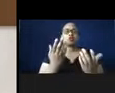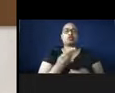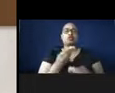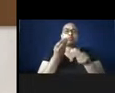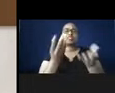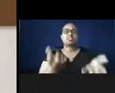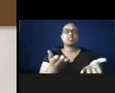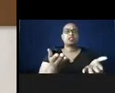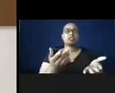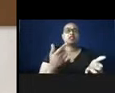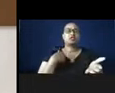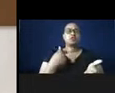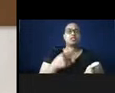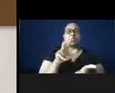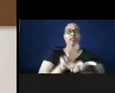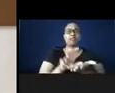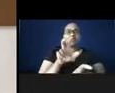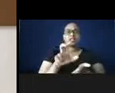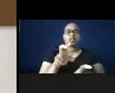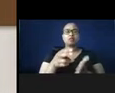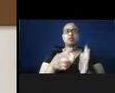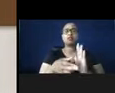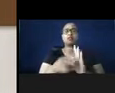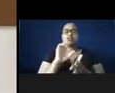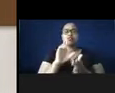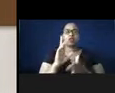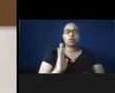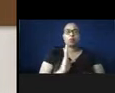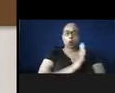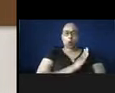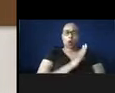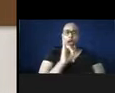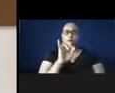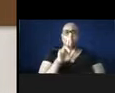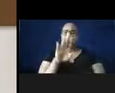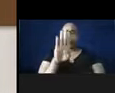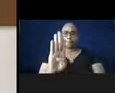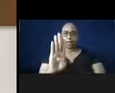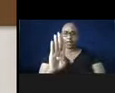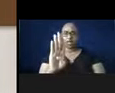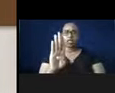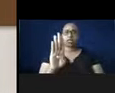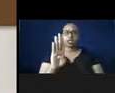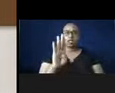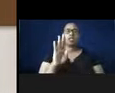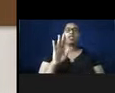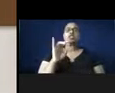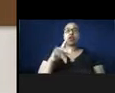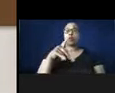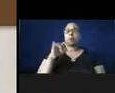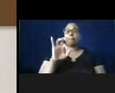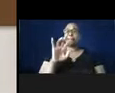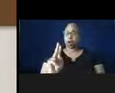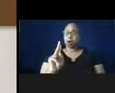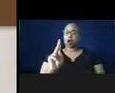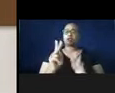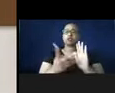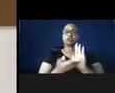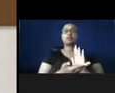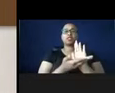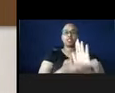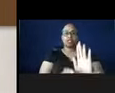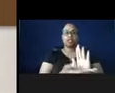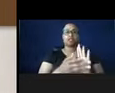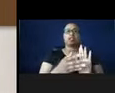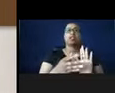Review Board was the body of subject matter experts that Parks presented their projects to and